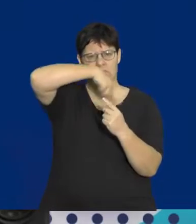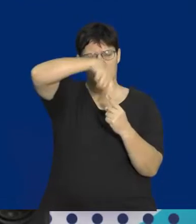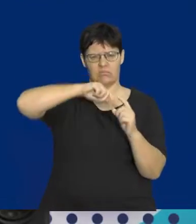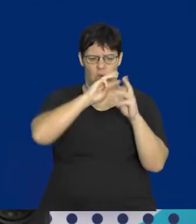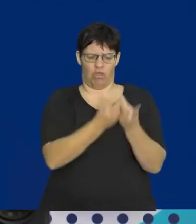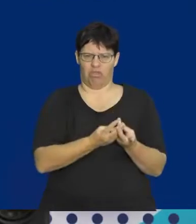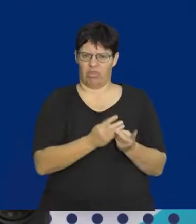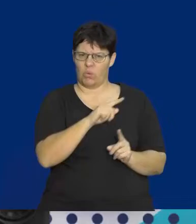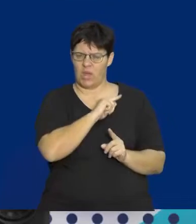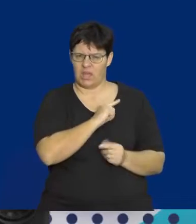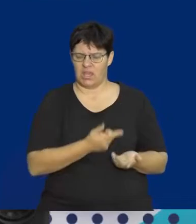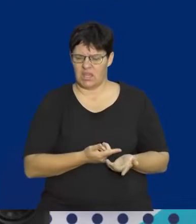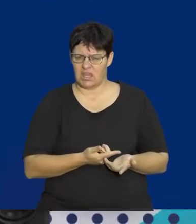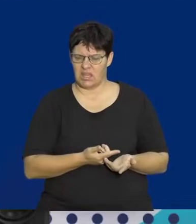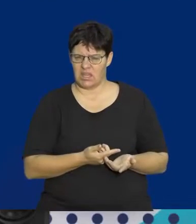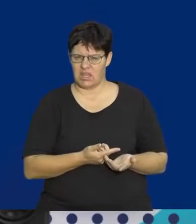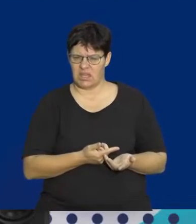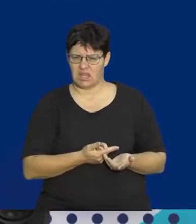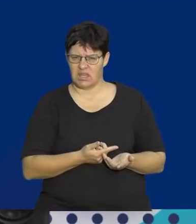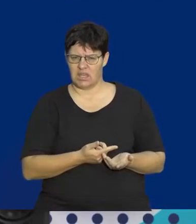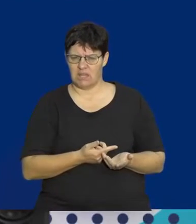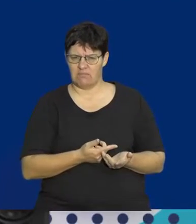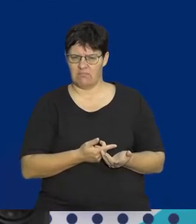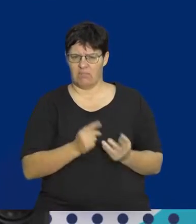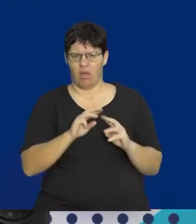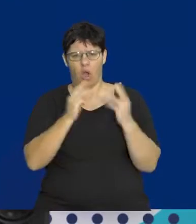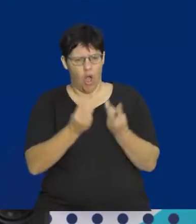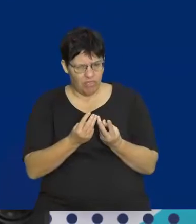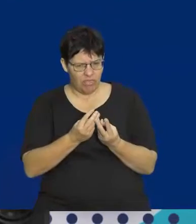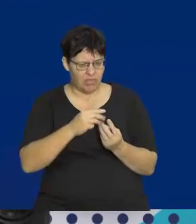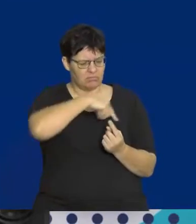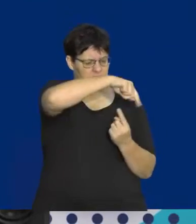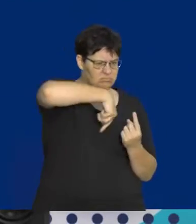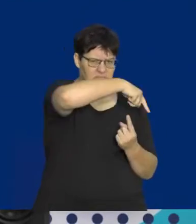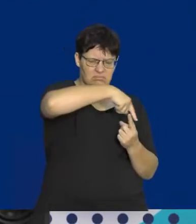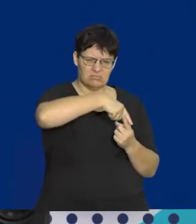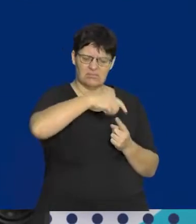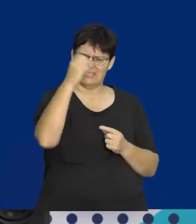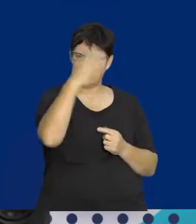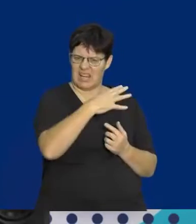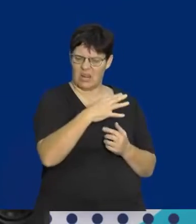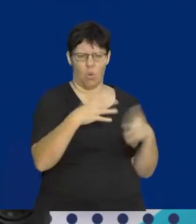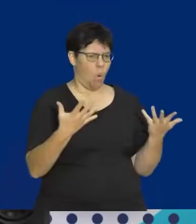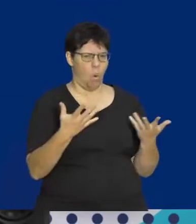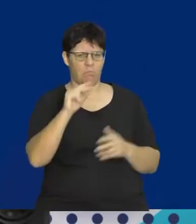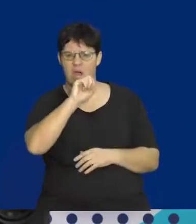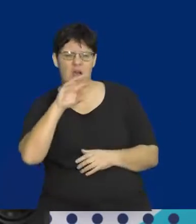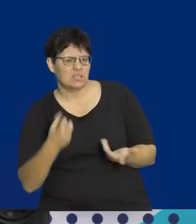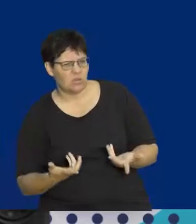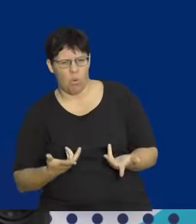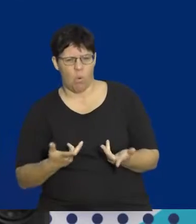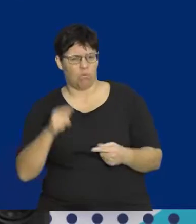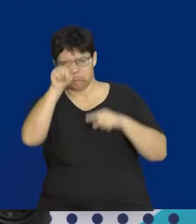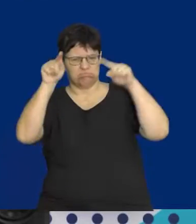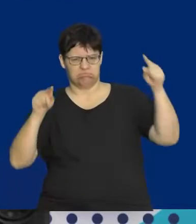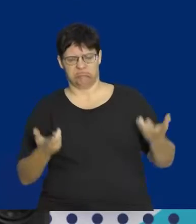does? And why does the Earth go around the sun the way it does, or Mars, or Venus,